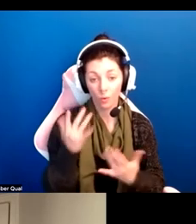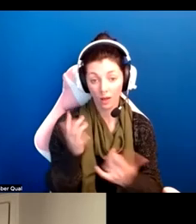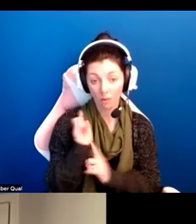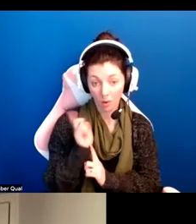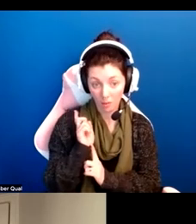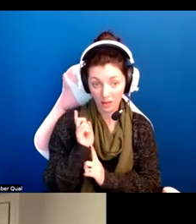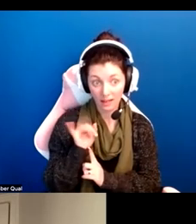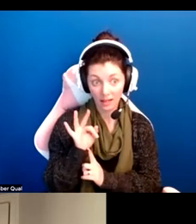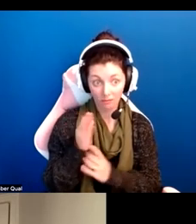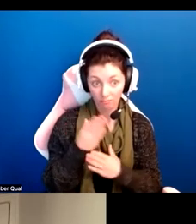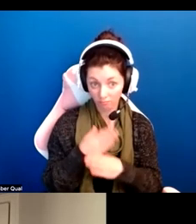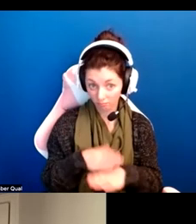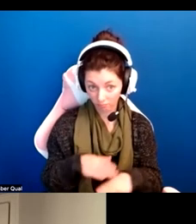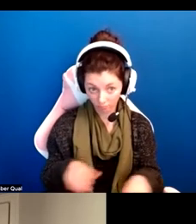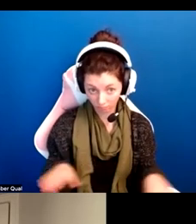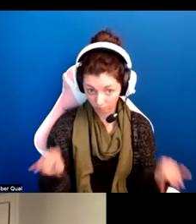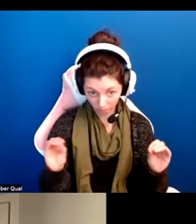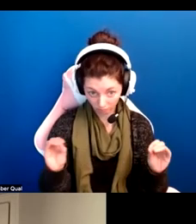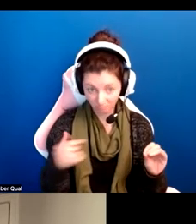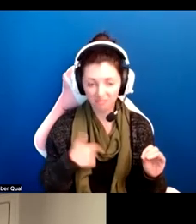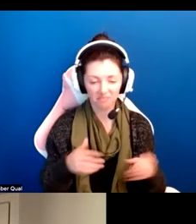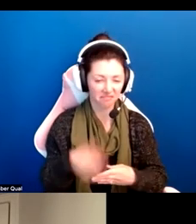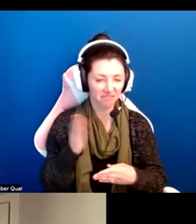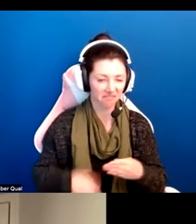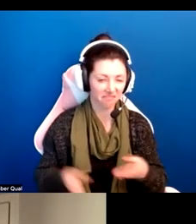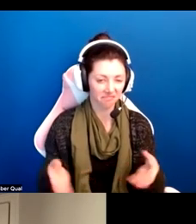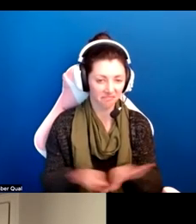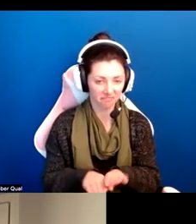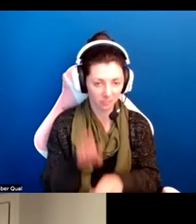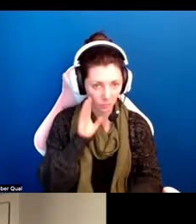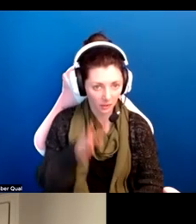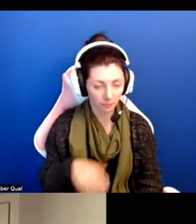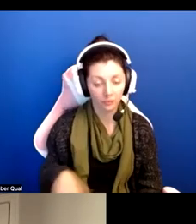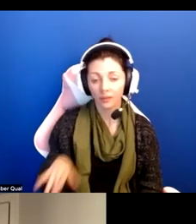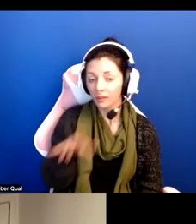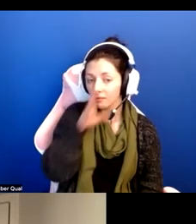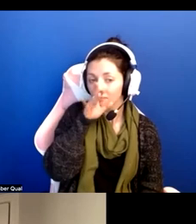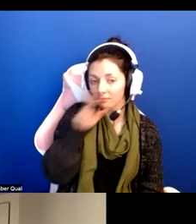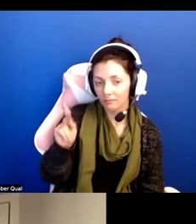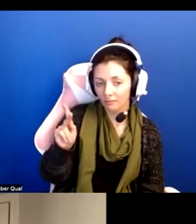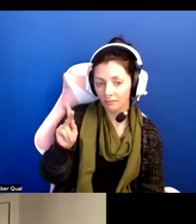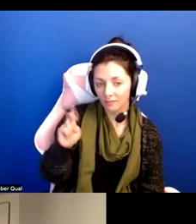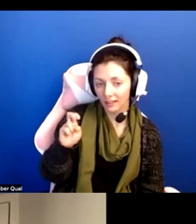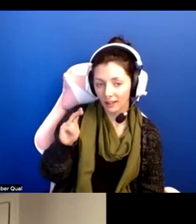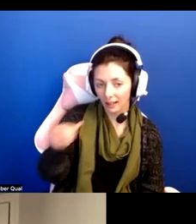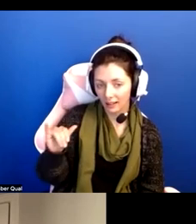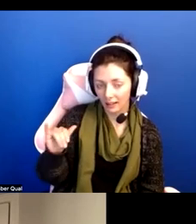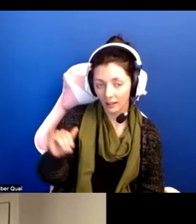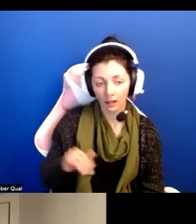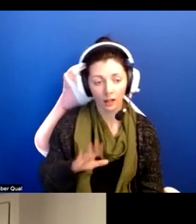Well, I could just add that I mean, KK was quite